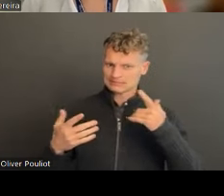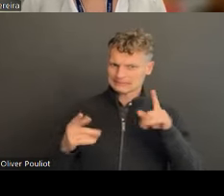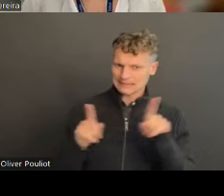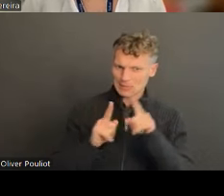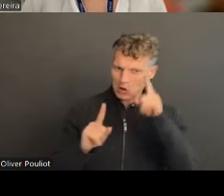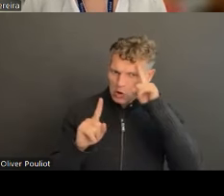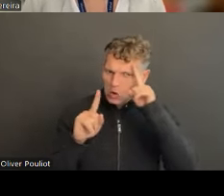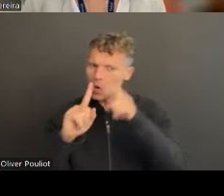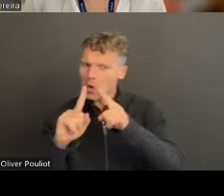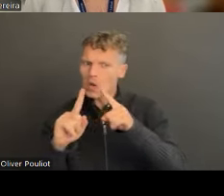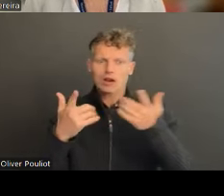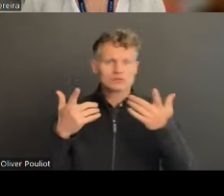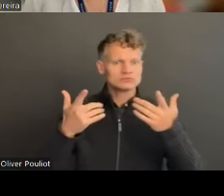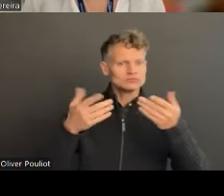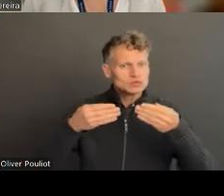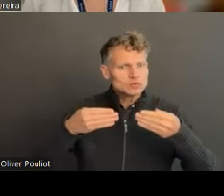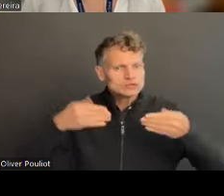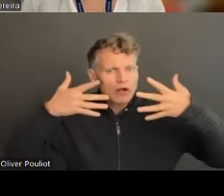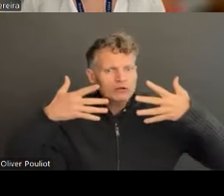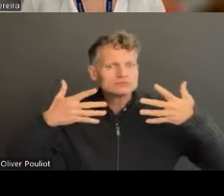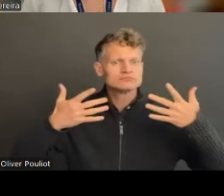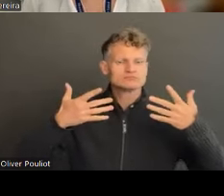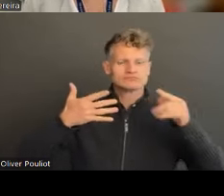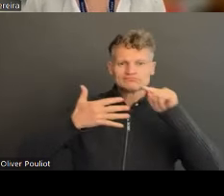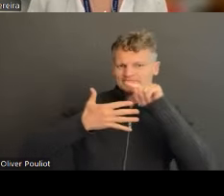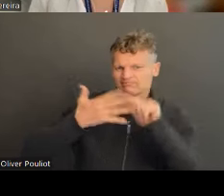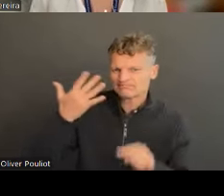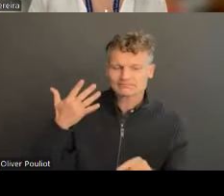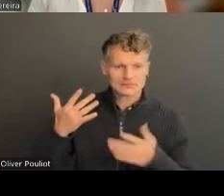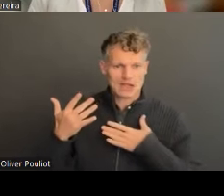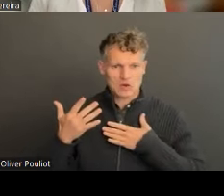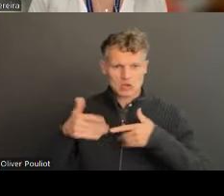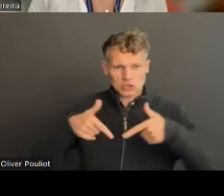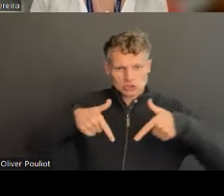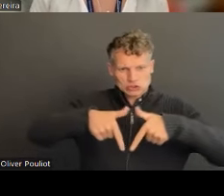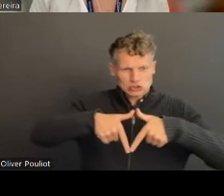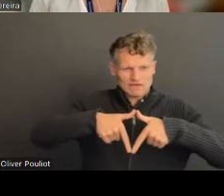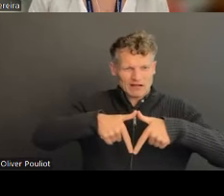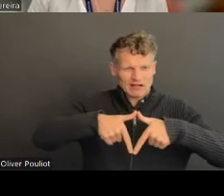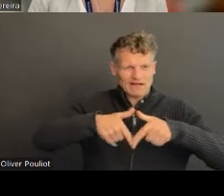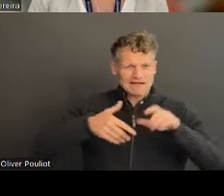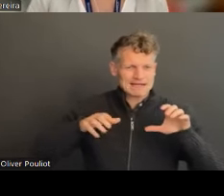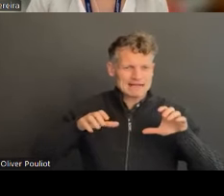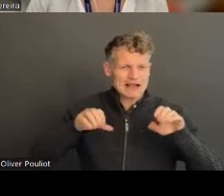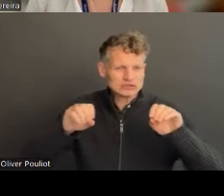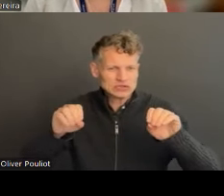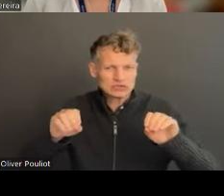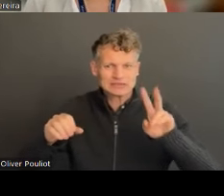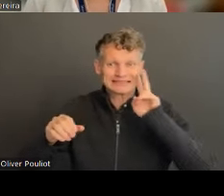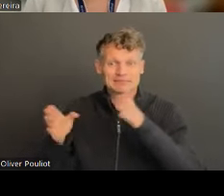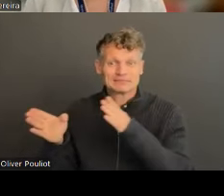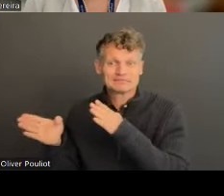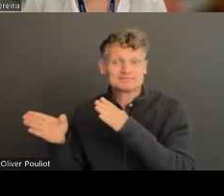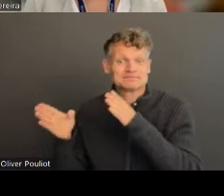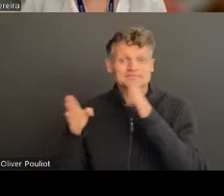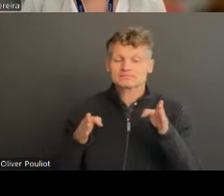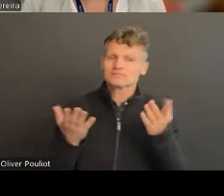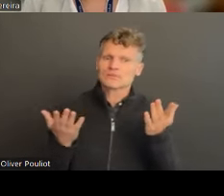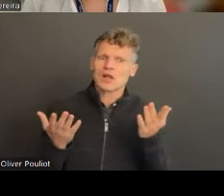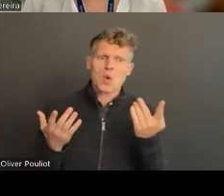our cervical cancer program. And in questions 5 and 7, we have the main areas of intervention, the context, and who is in charge